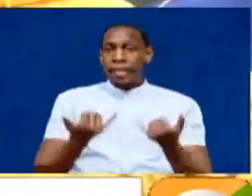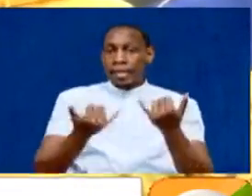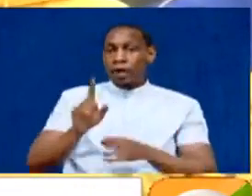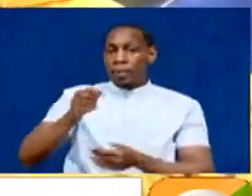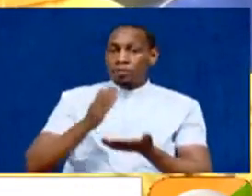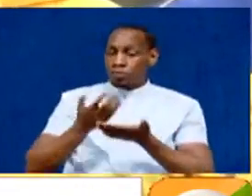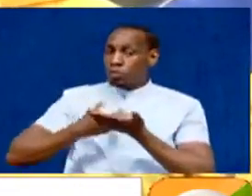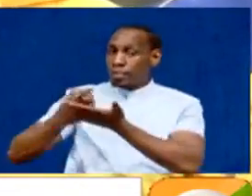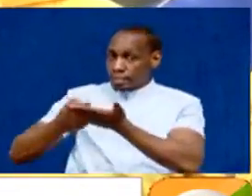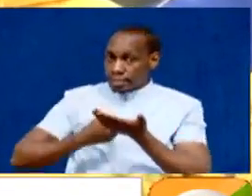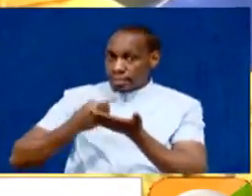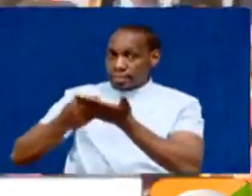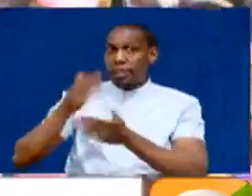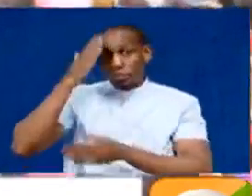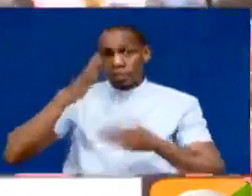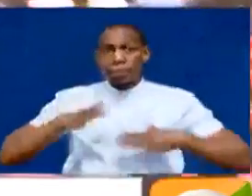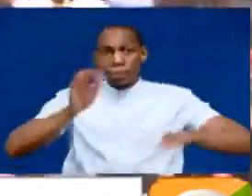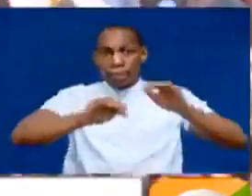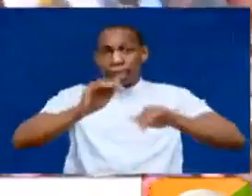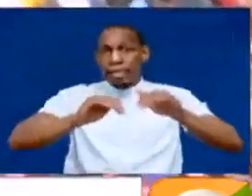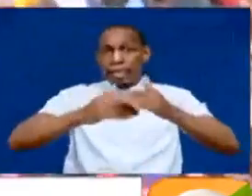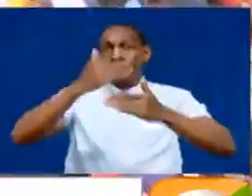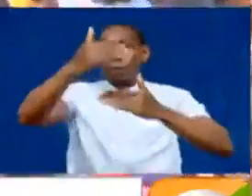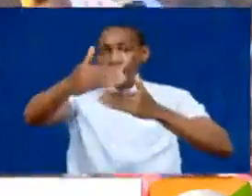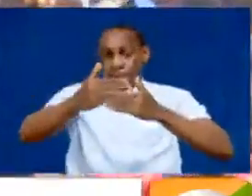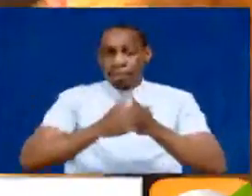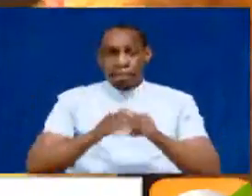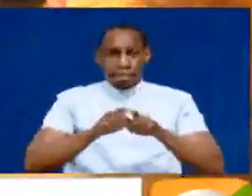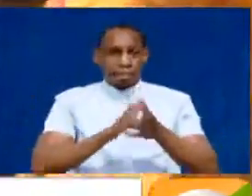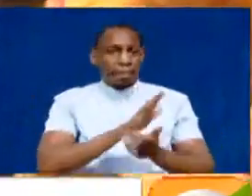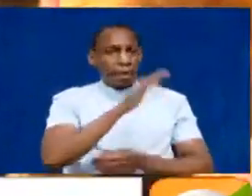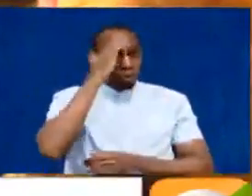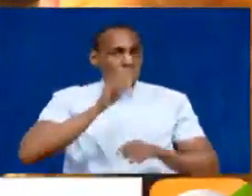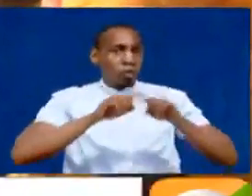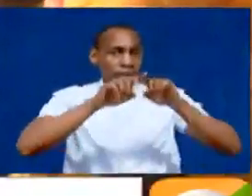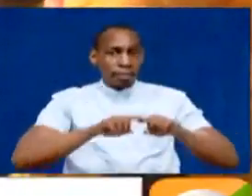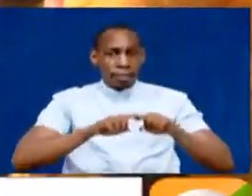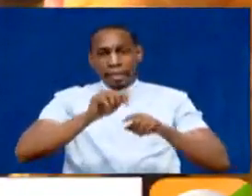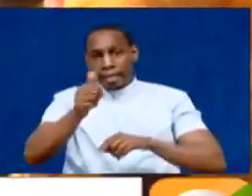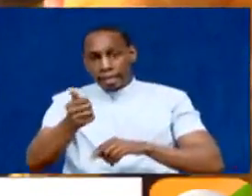lazima tuketi chini, tukijua wale tunachagua, ni vile tu wewe tunakujua kuliko huyu mwingine.